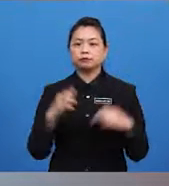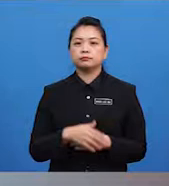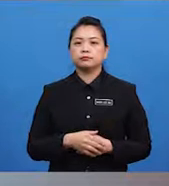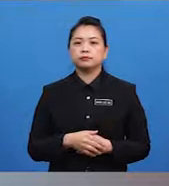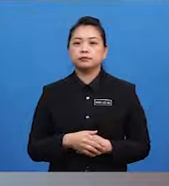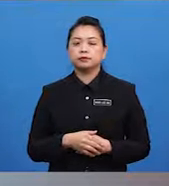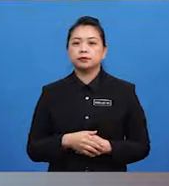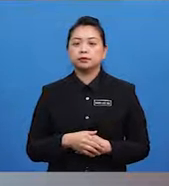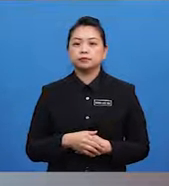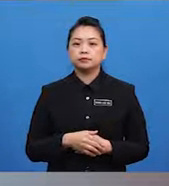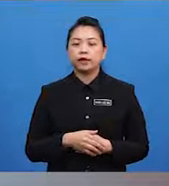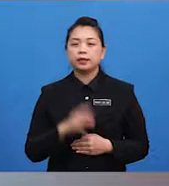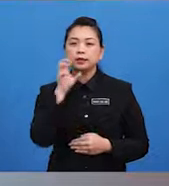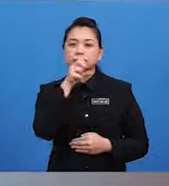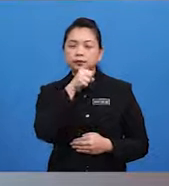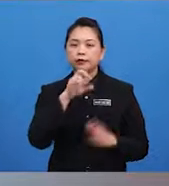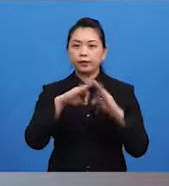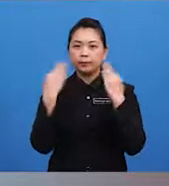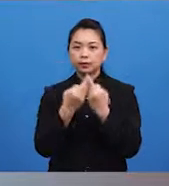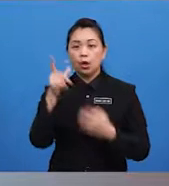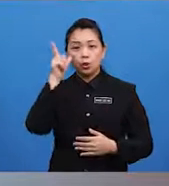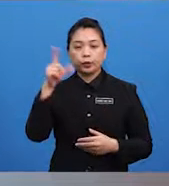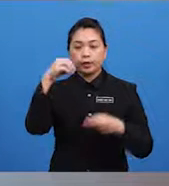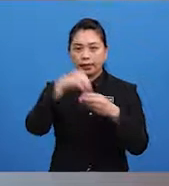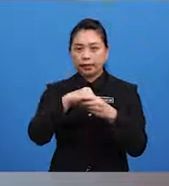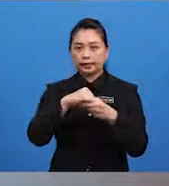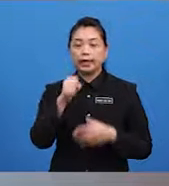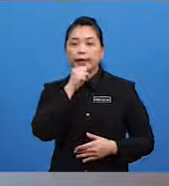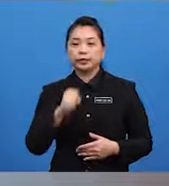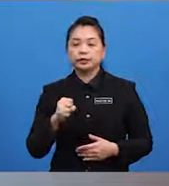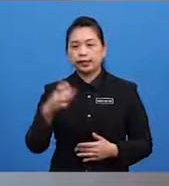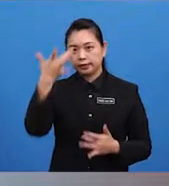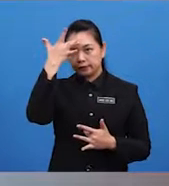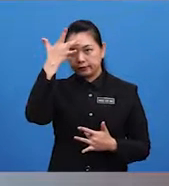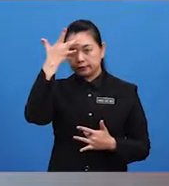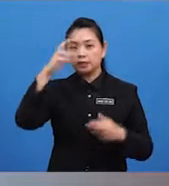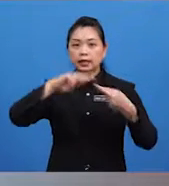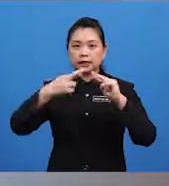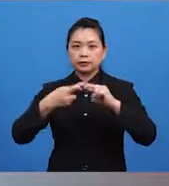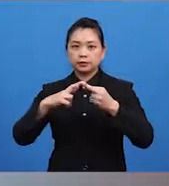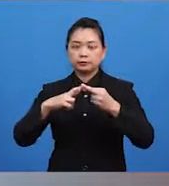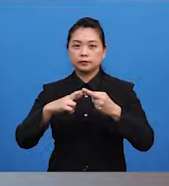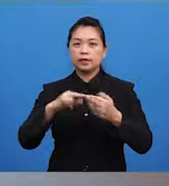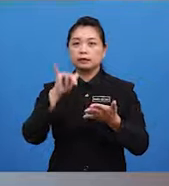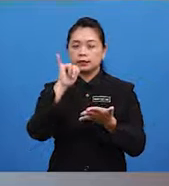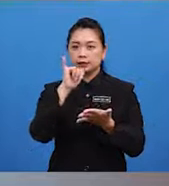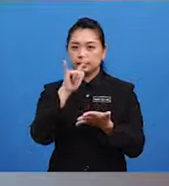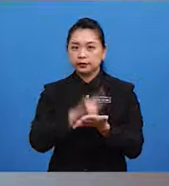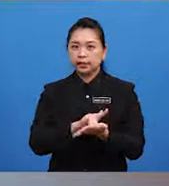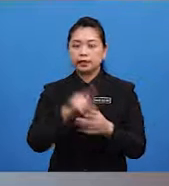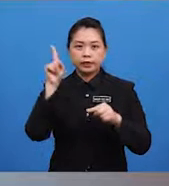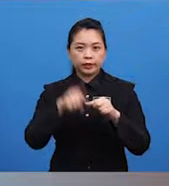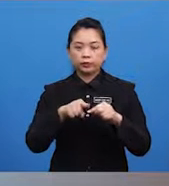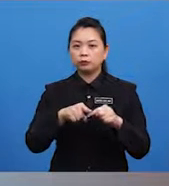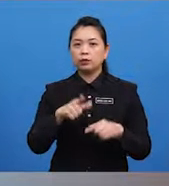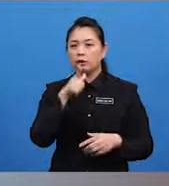the assumption that the family will look after aging or ill relatives. that can no longer be